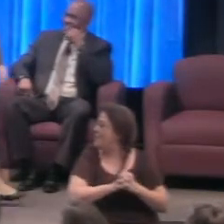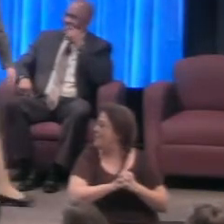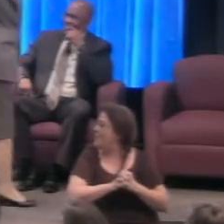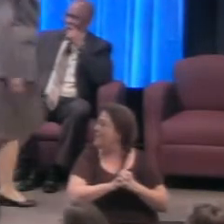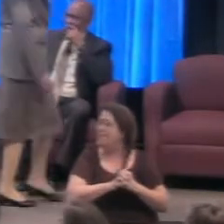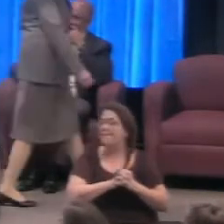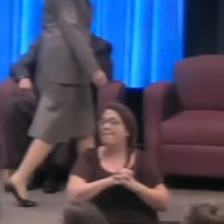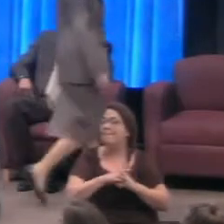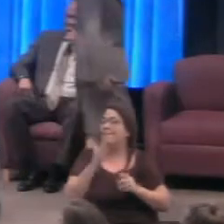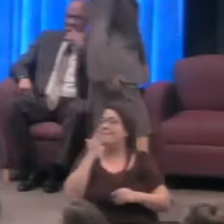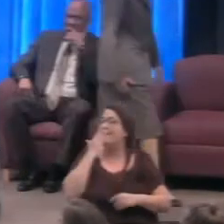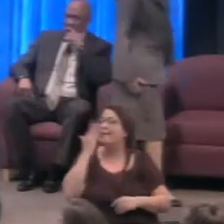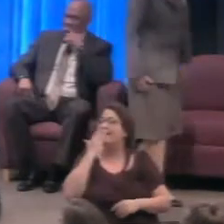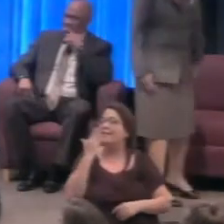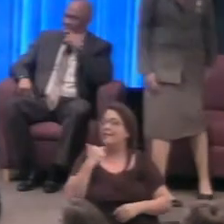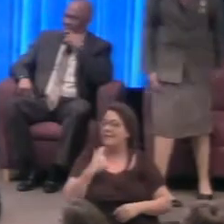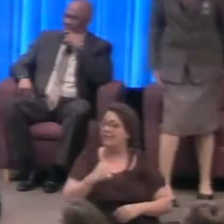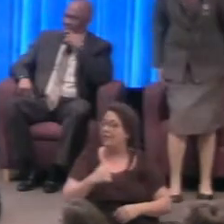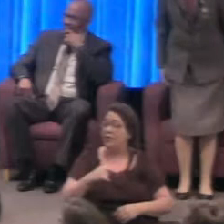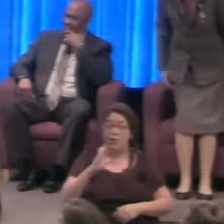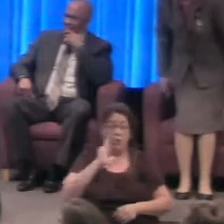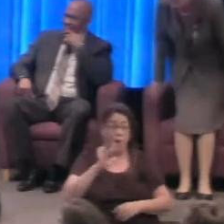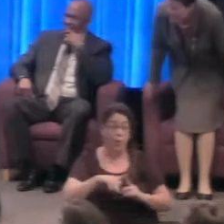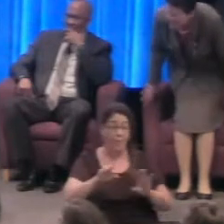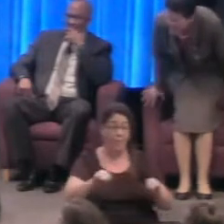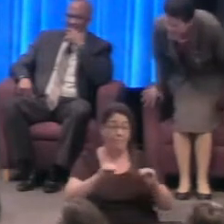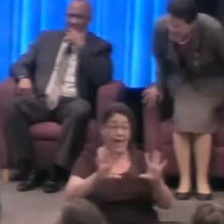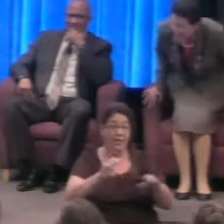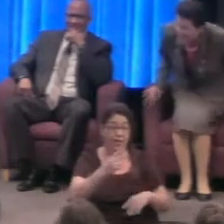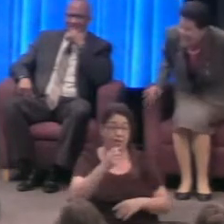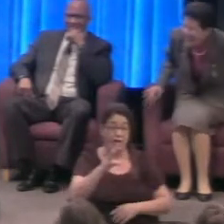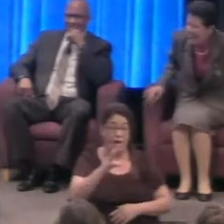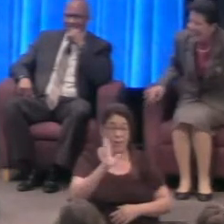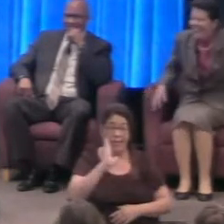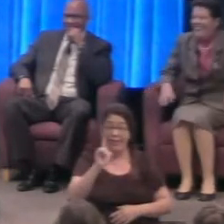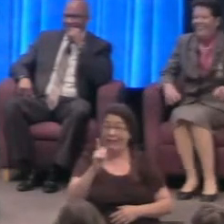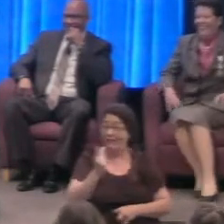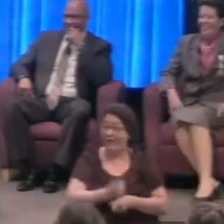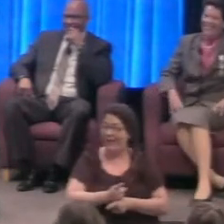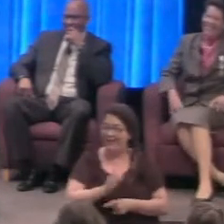Thank you, Ms. Quinter. You guys didn't know you were coming to a magic show, right? Not too bad, huh?